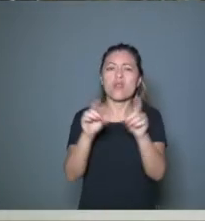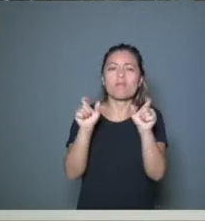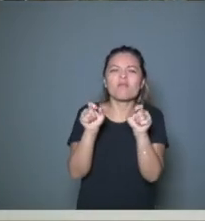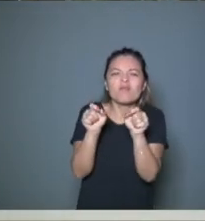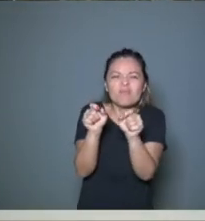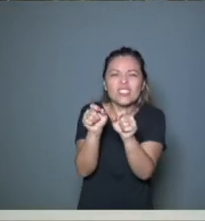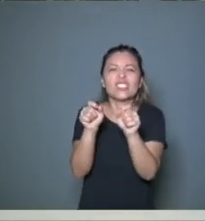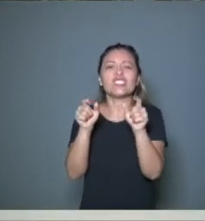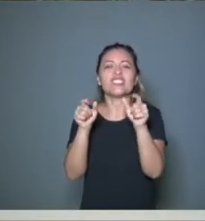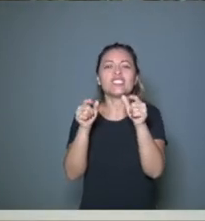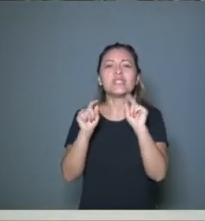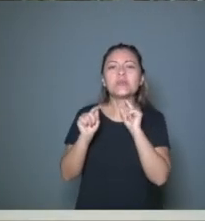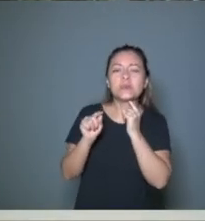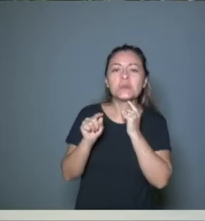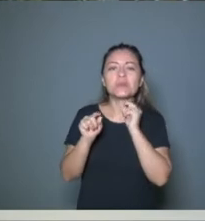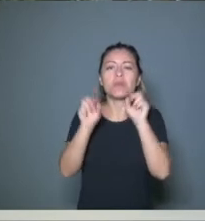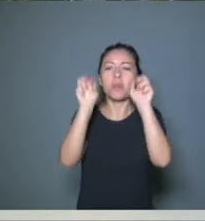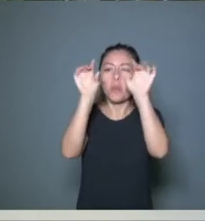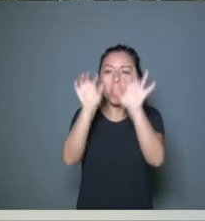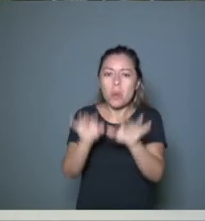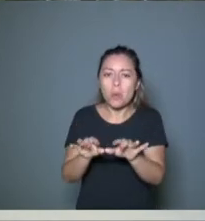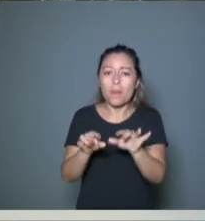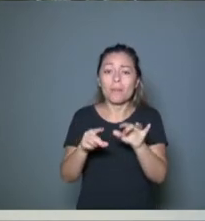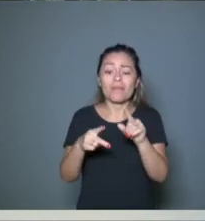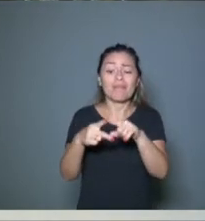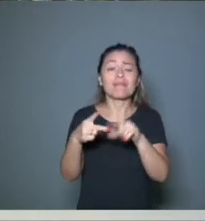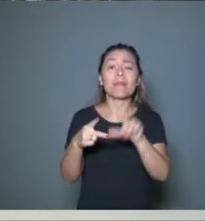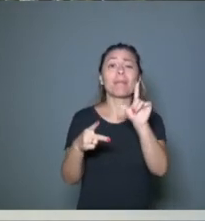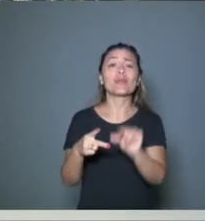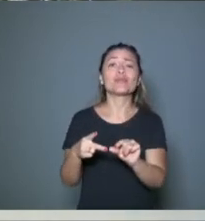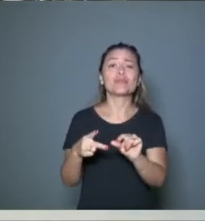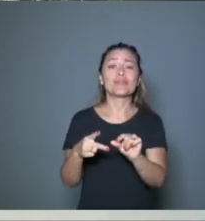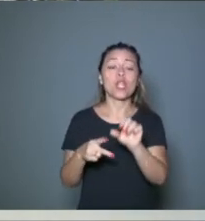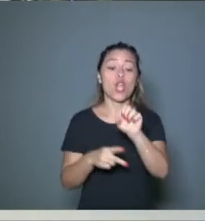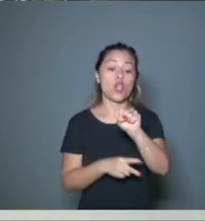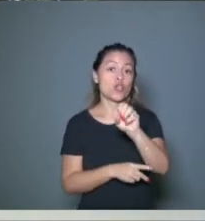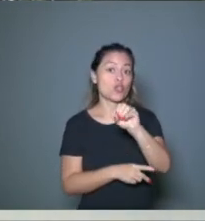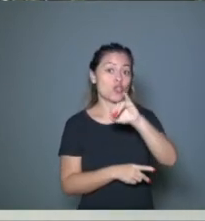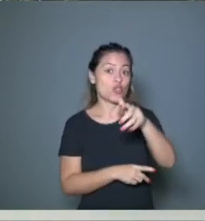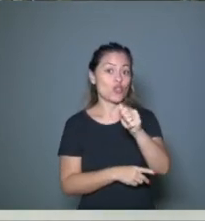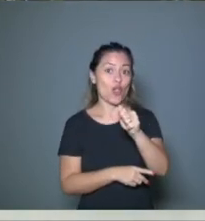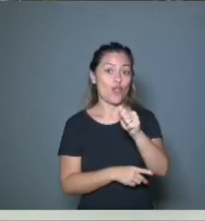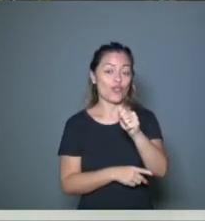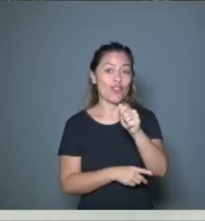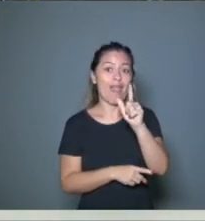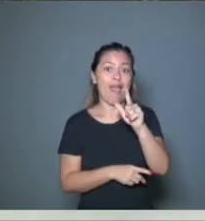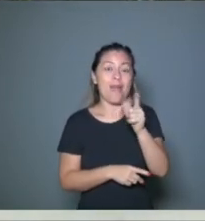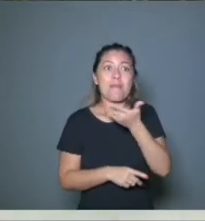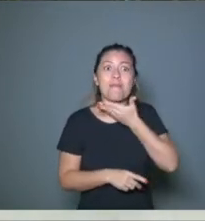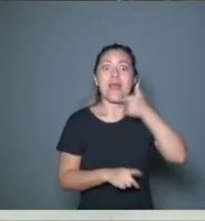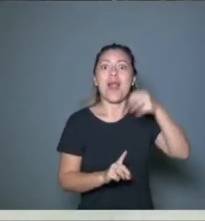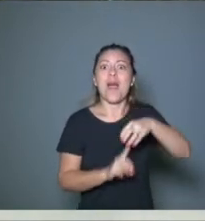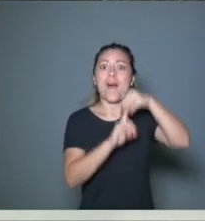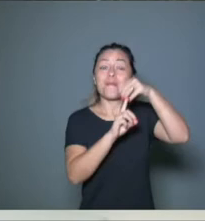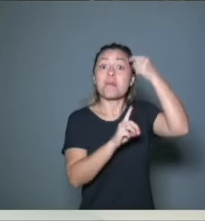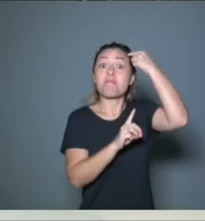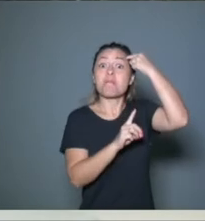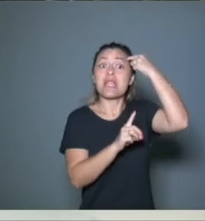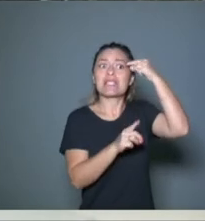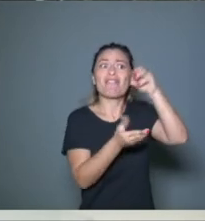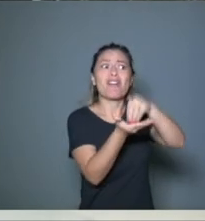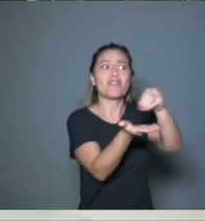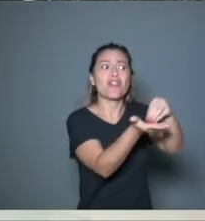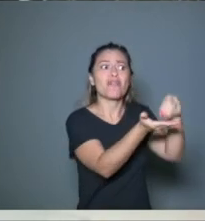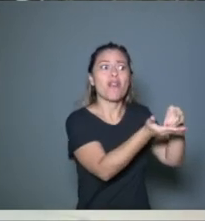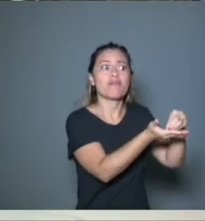of insecticides, fungicides. For soybean would be the favorite crop this year if